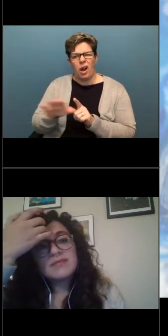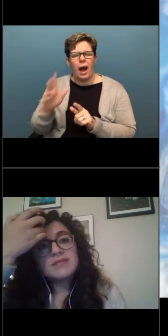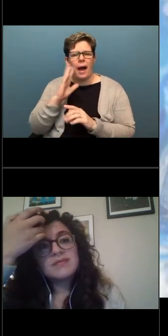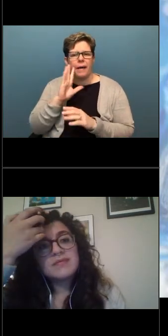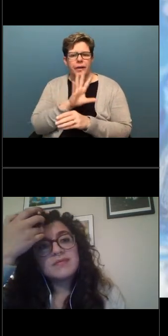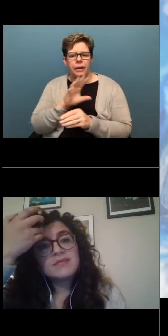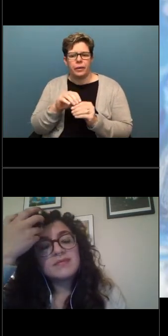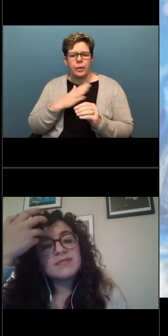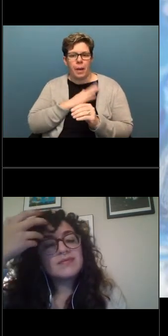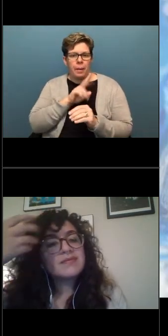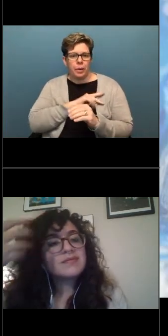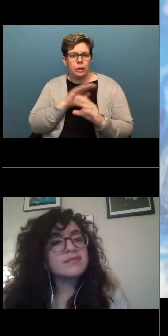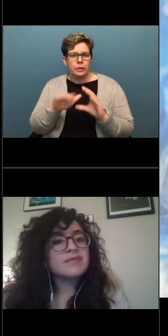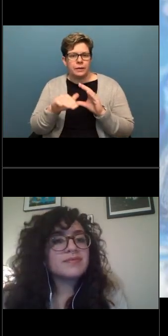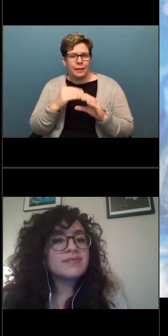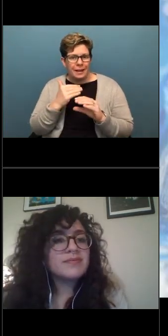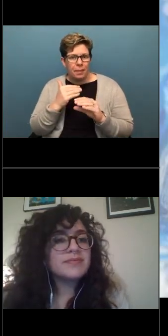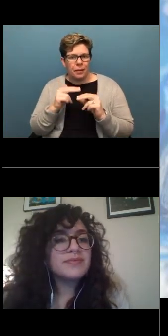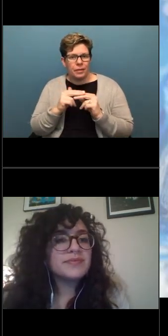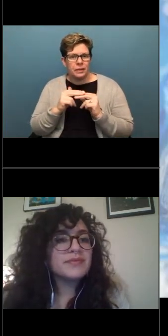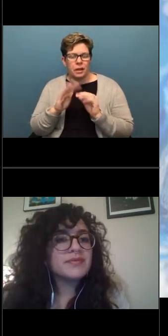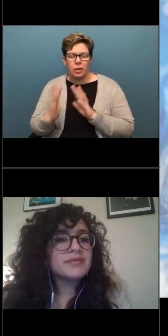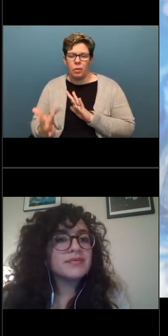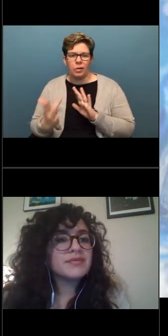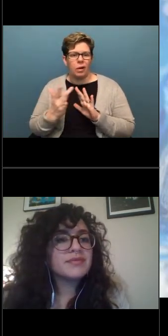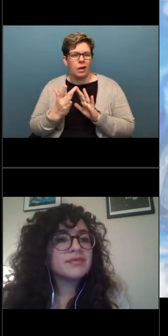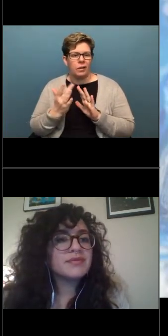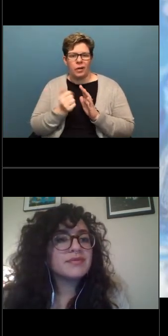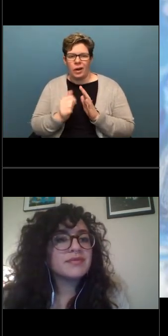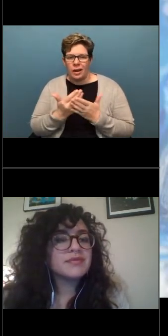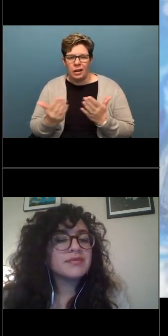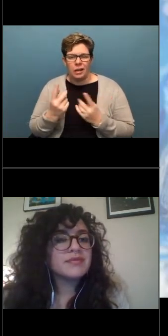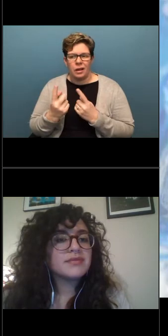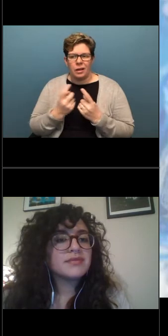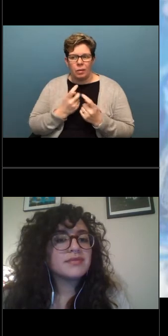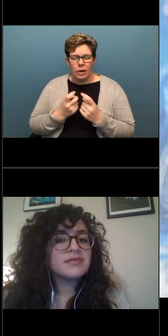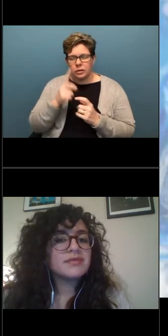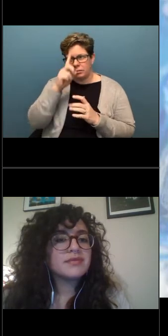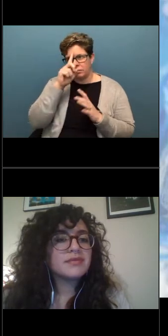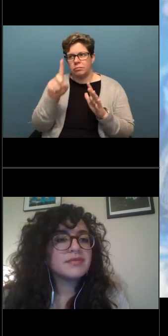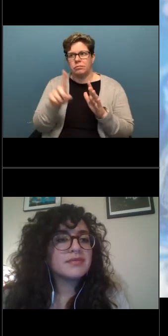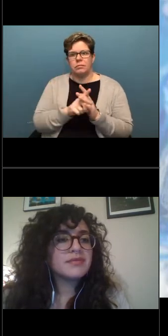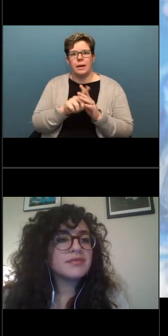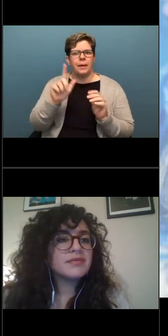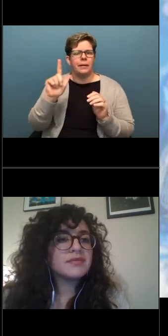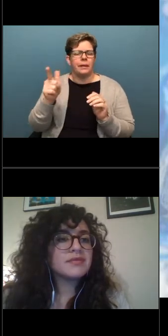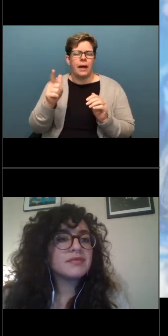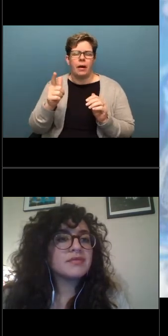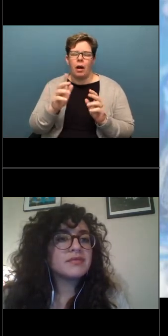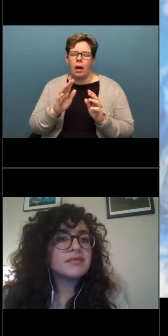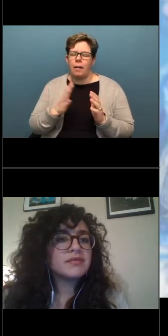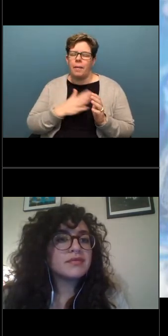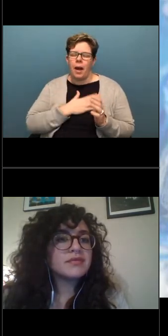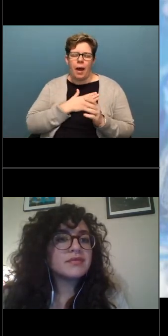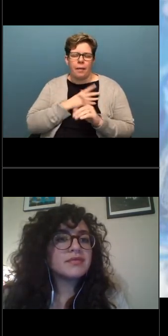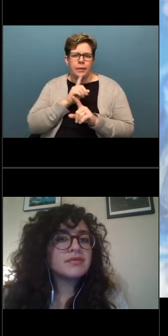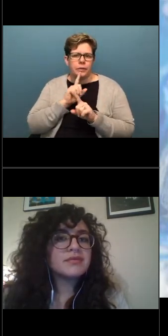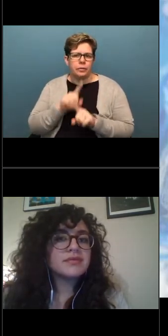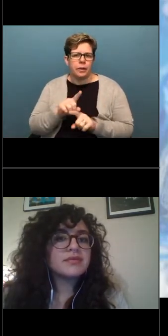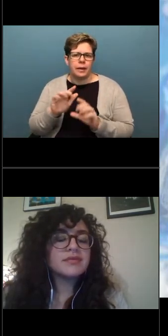these slides. If anybody would want to reach out and has any questions they think of later on, I'm happy to answer